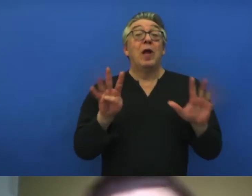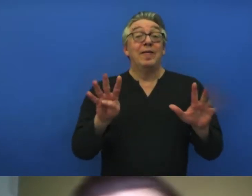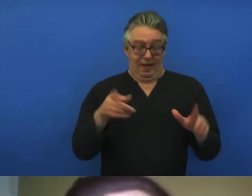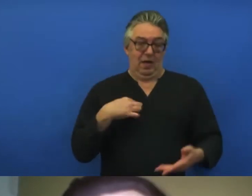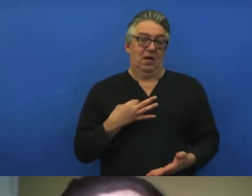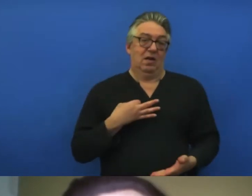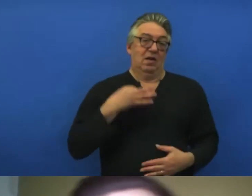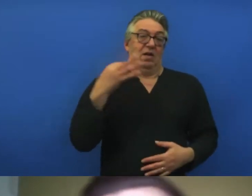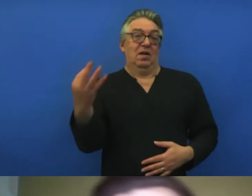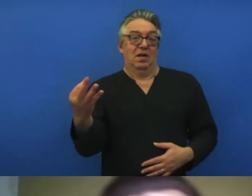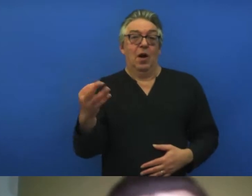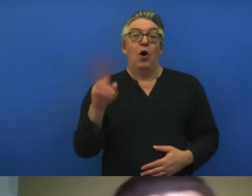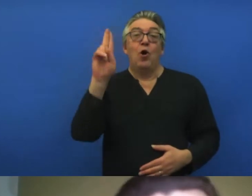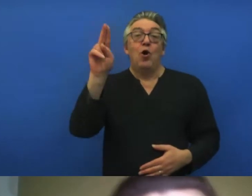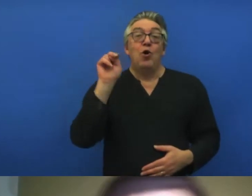Assembly.